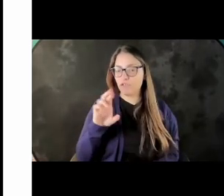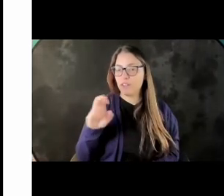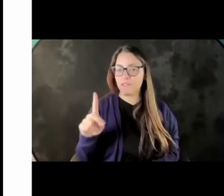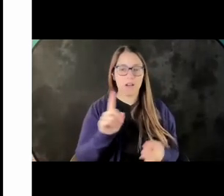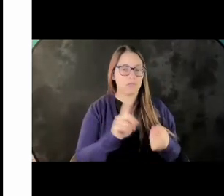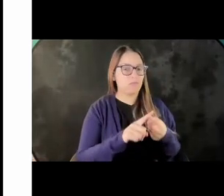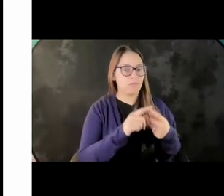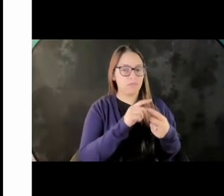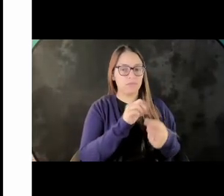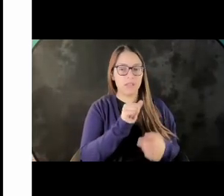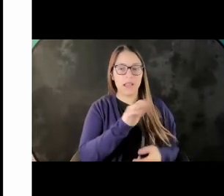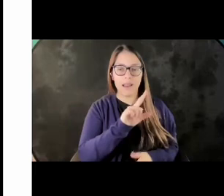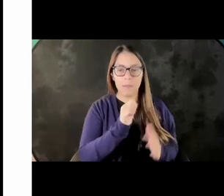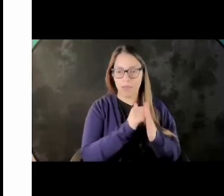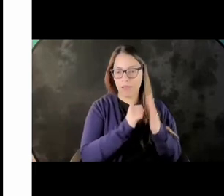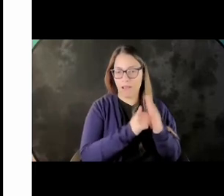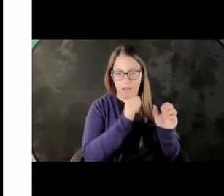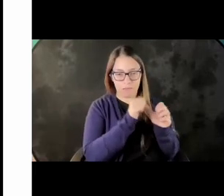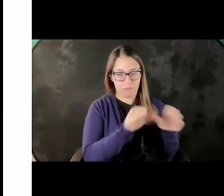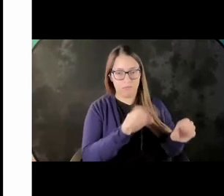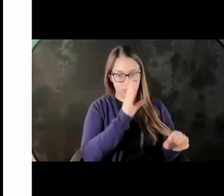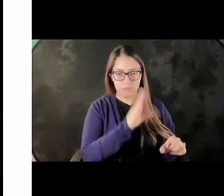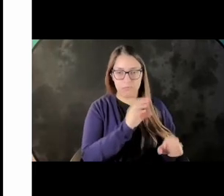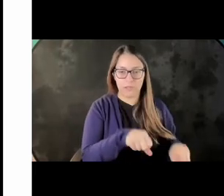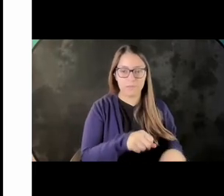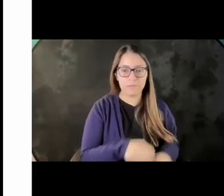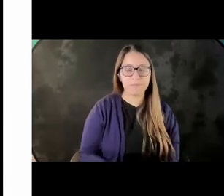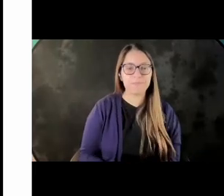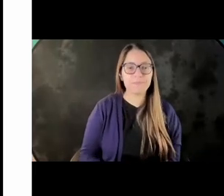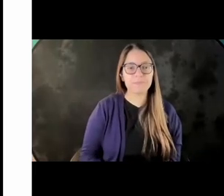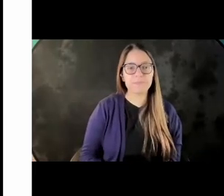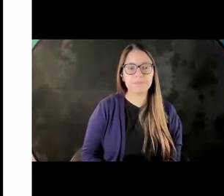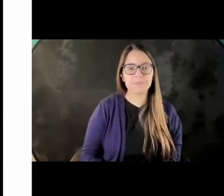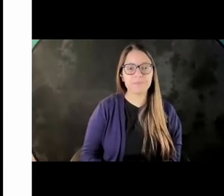account. On the next slide,